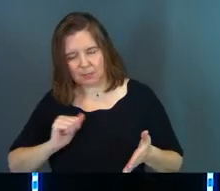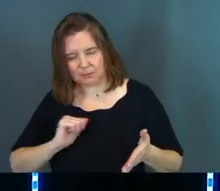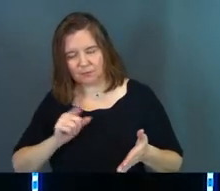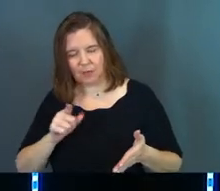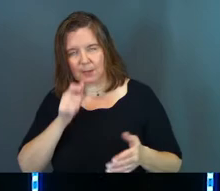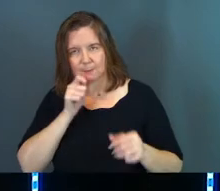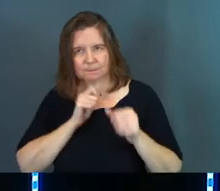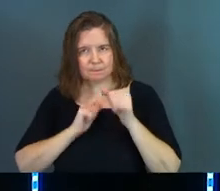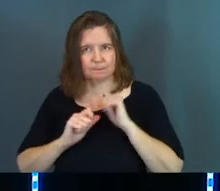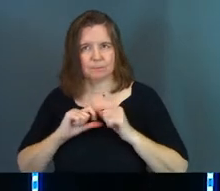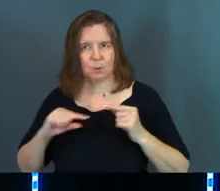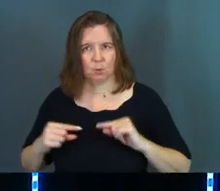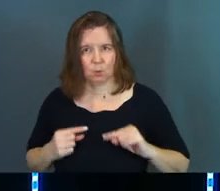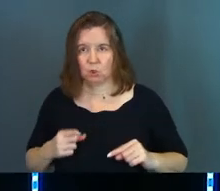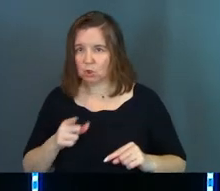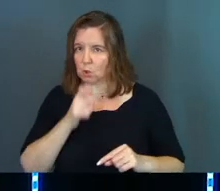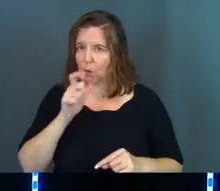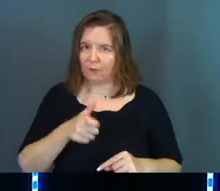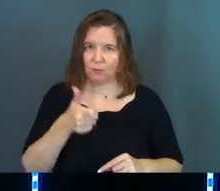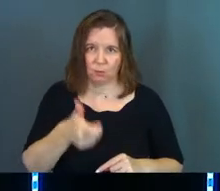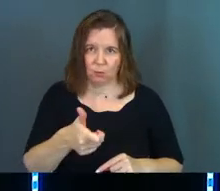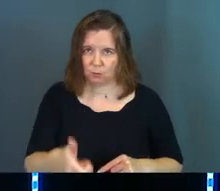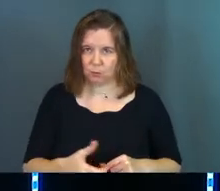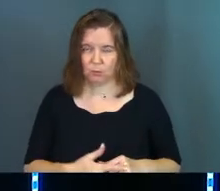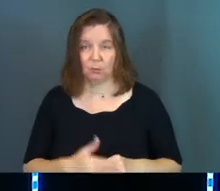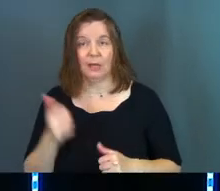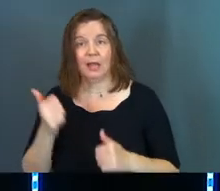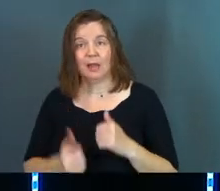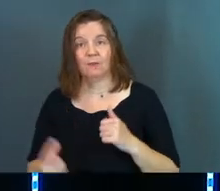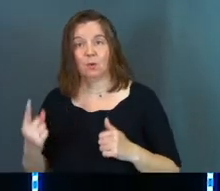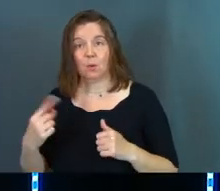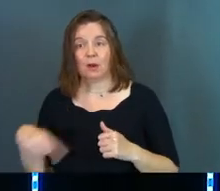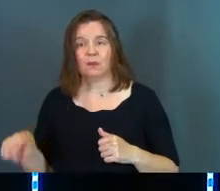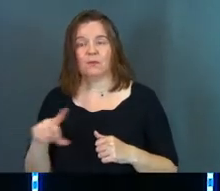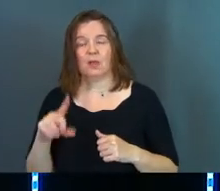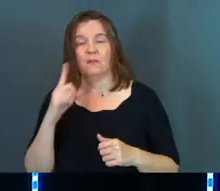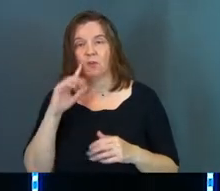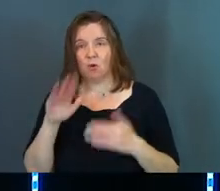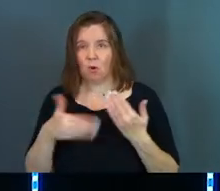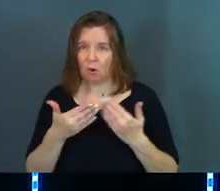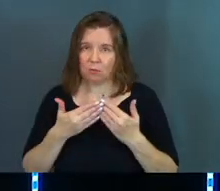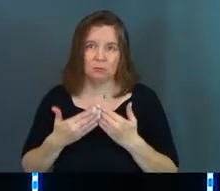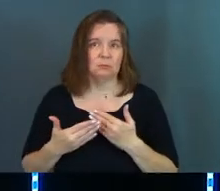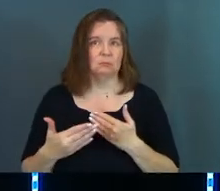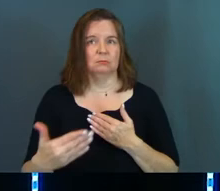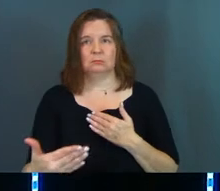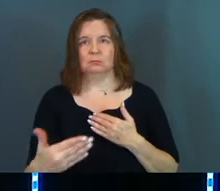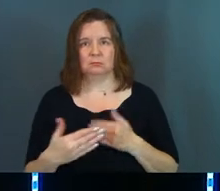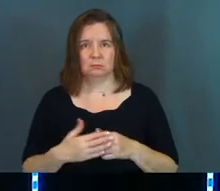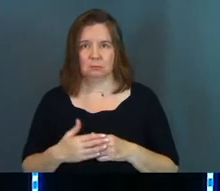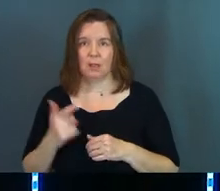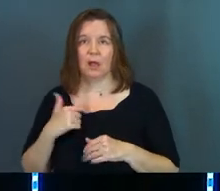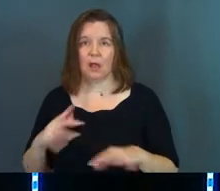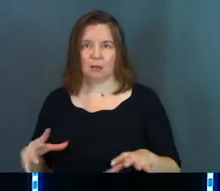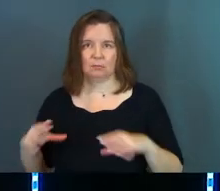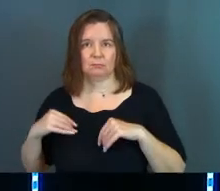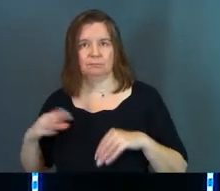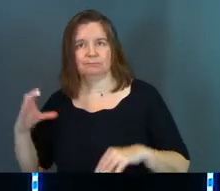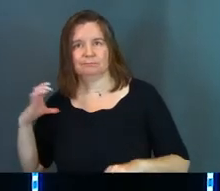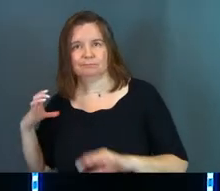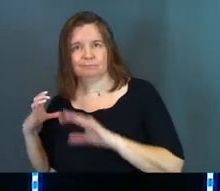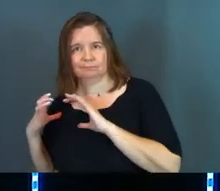we deserve, so that you don't have to. Every single one of them for all of eternity. I'll take it all